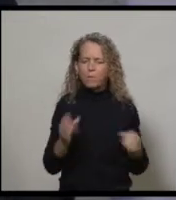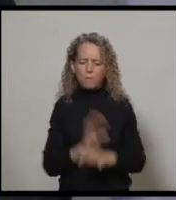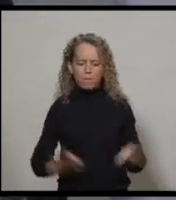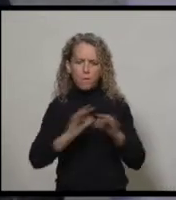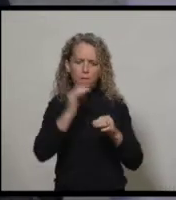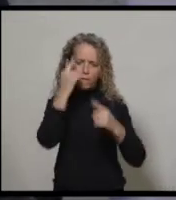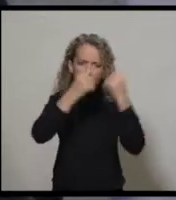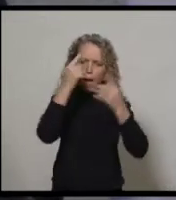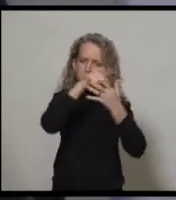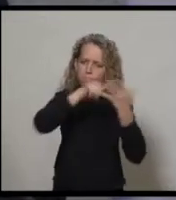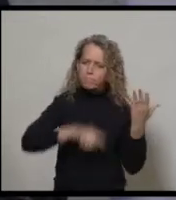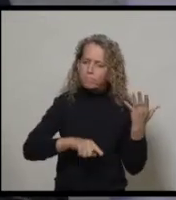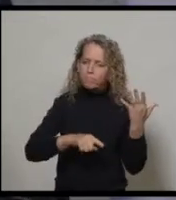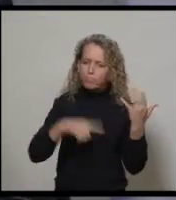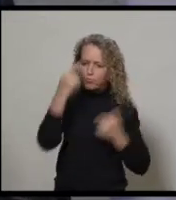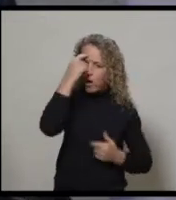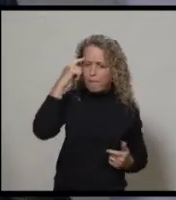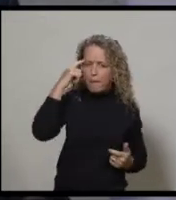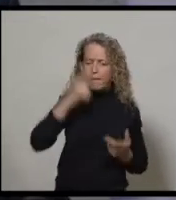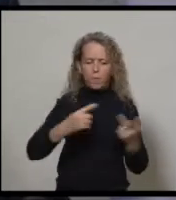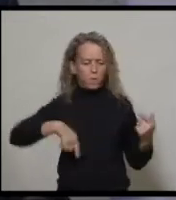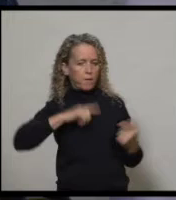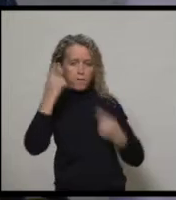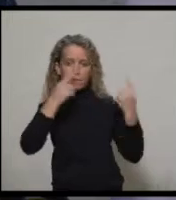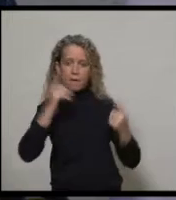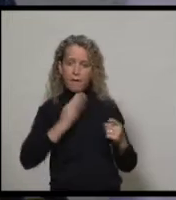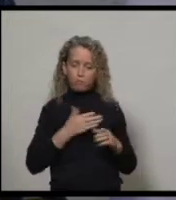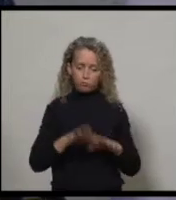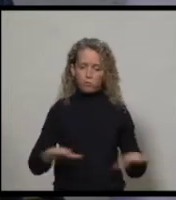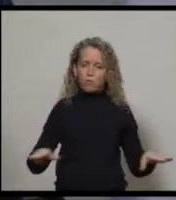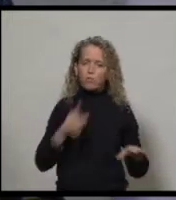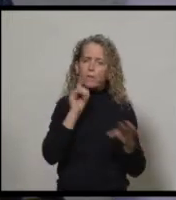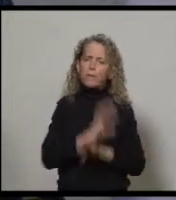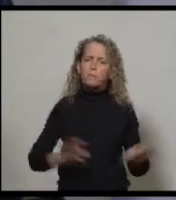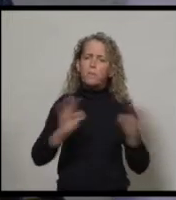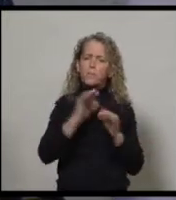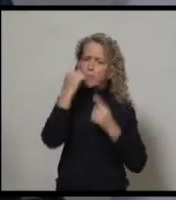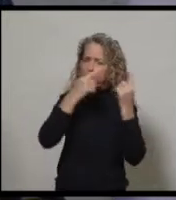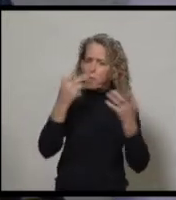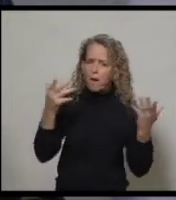if we think about our children and youth as well, we want to be thinking about things such as abuse and neglect.